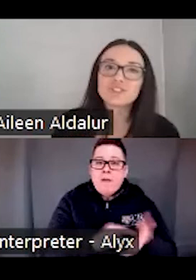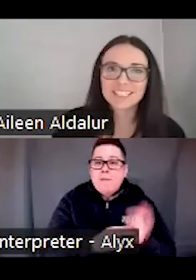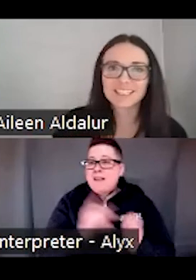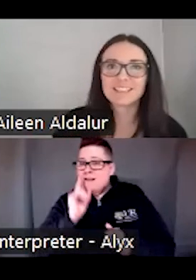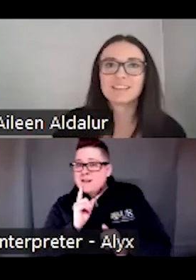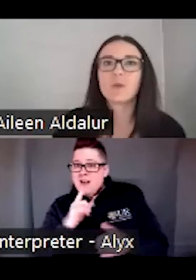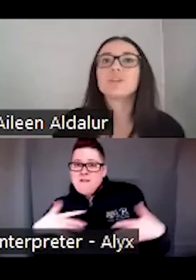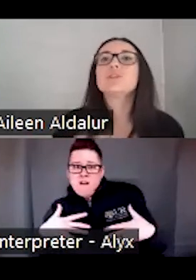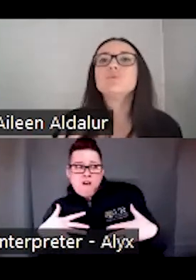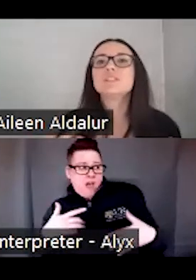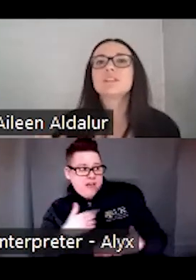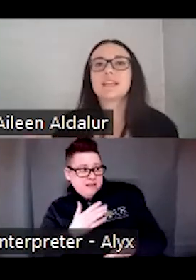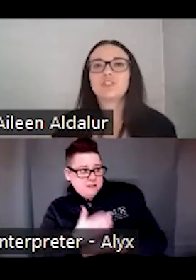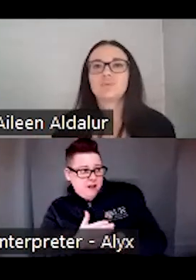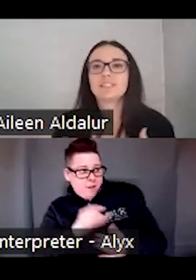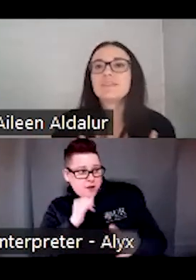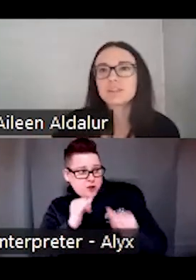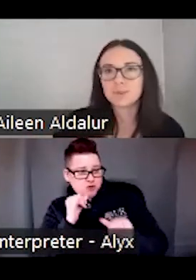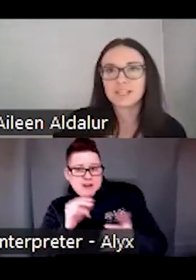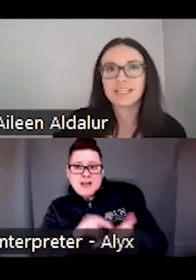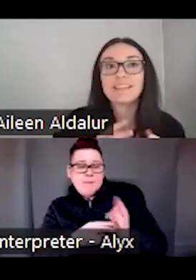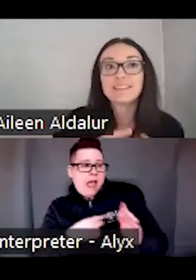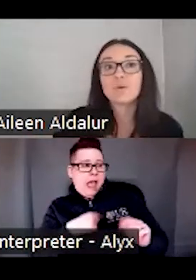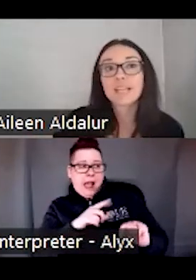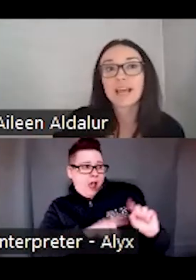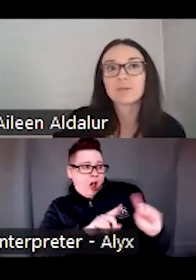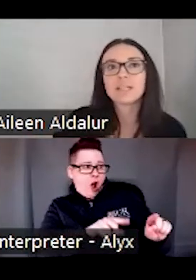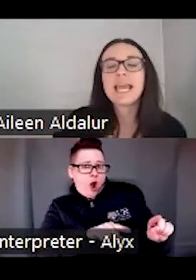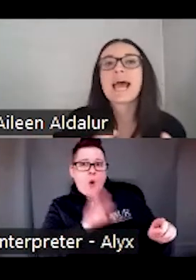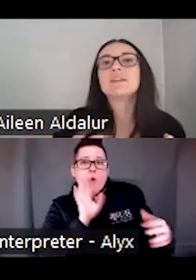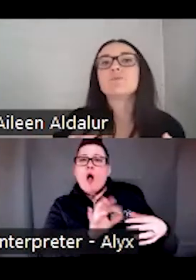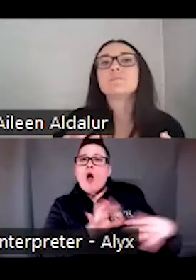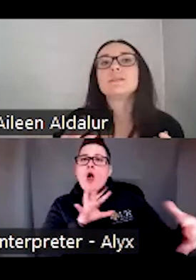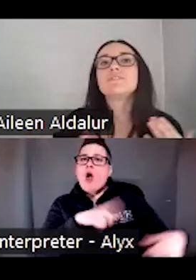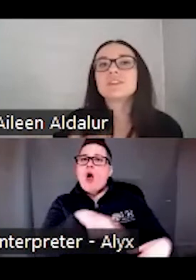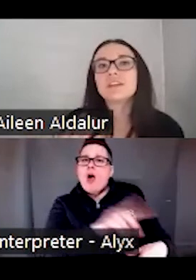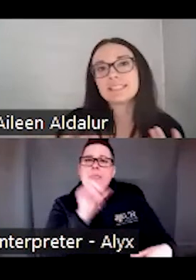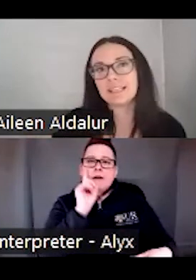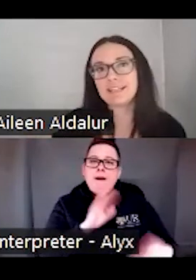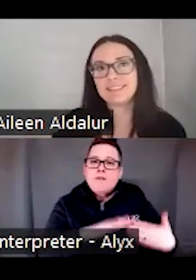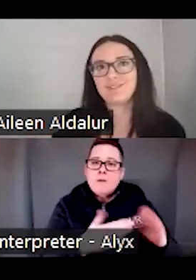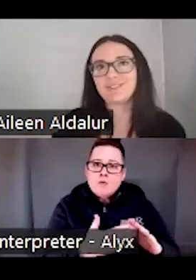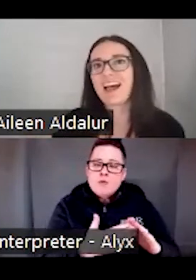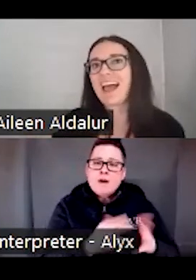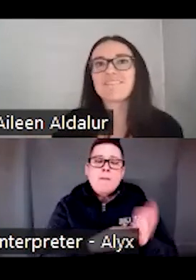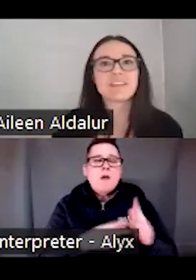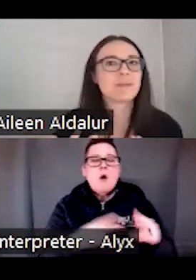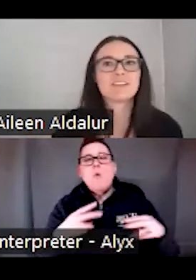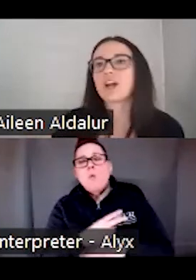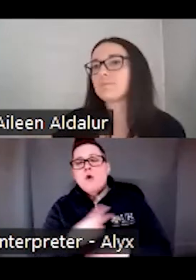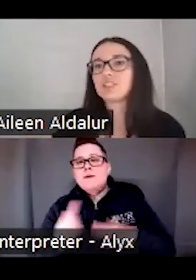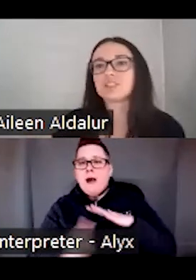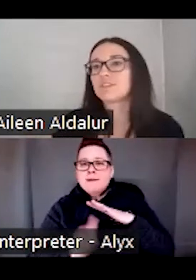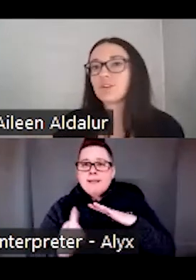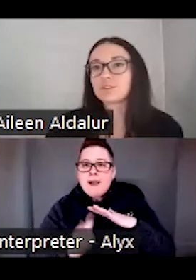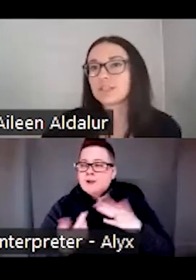if they quit drinking, they would lose their connection with the deaf community in their hometown, and then would be further isolated due to not having many